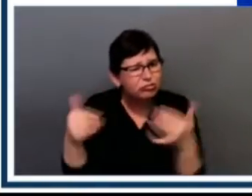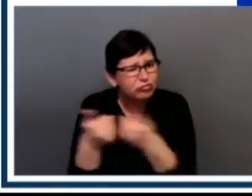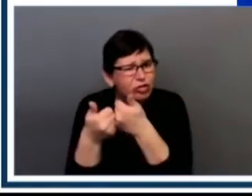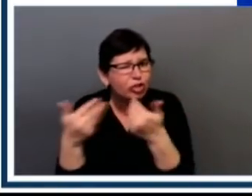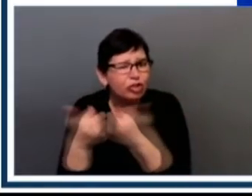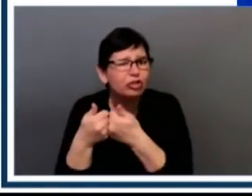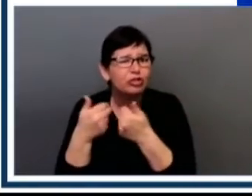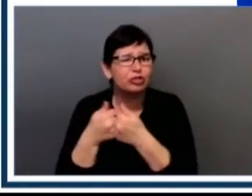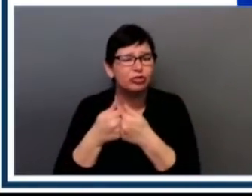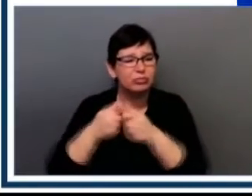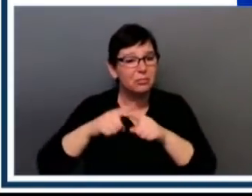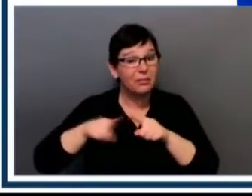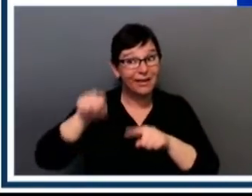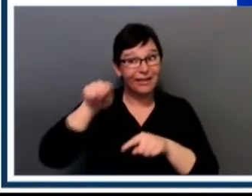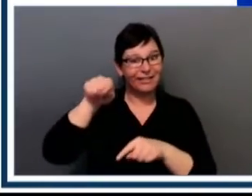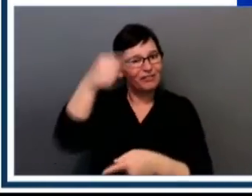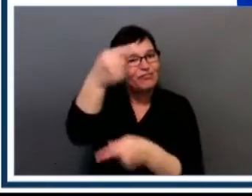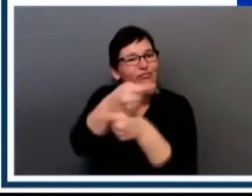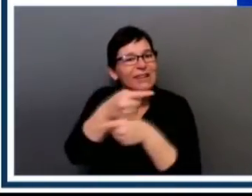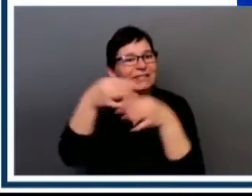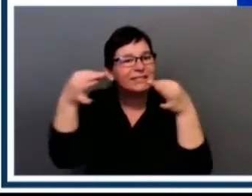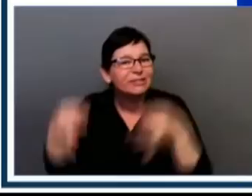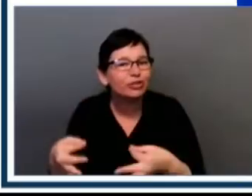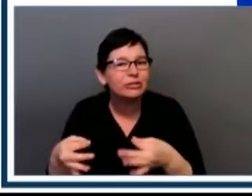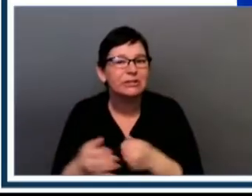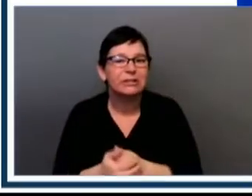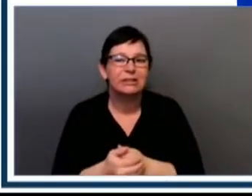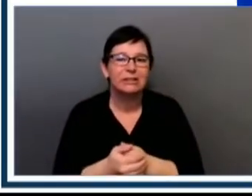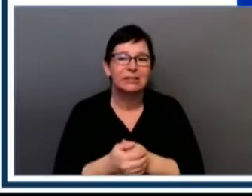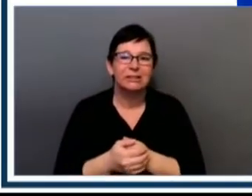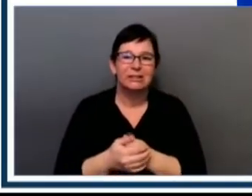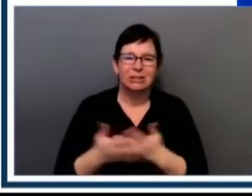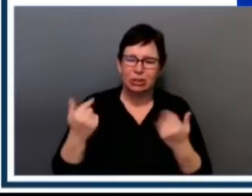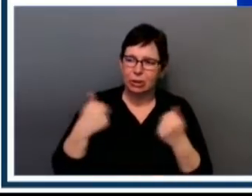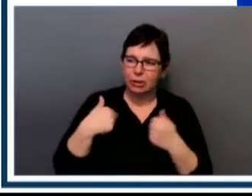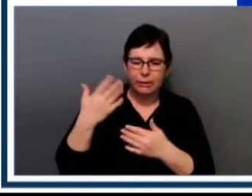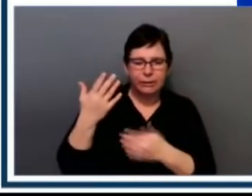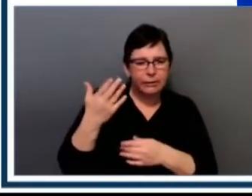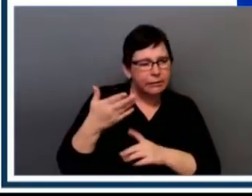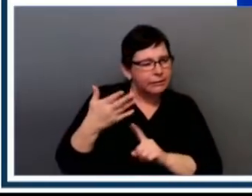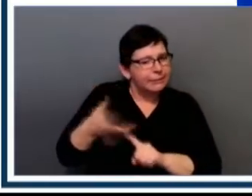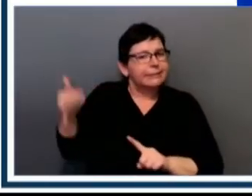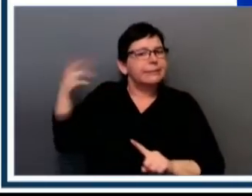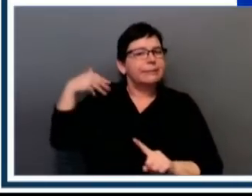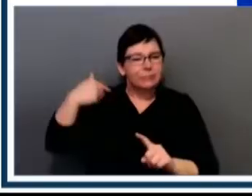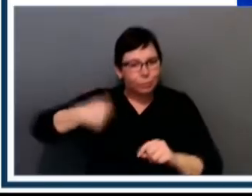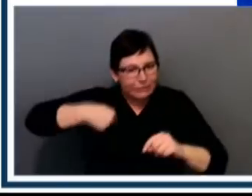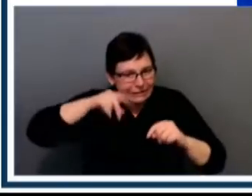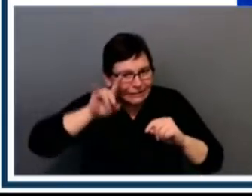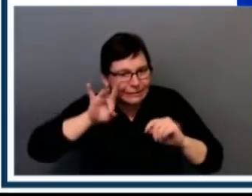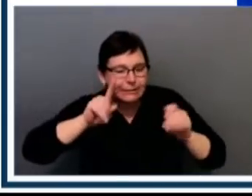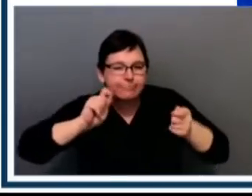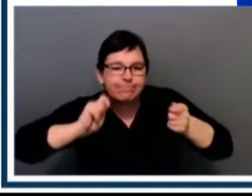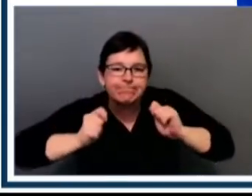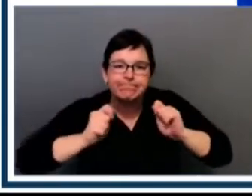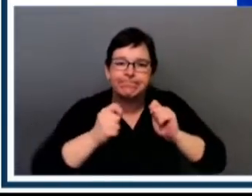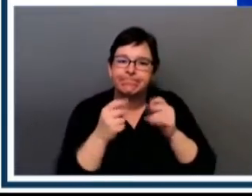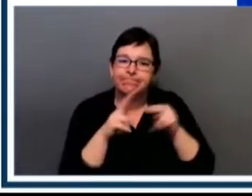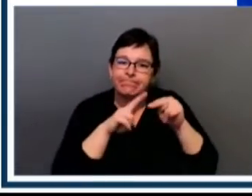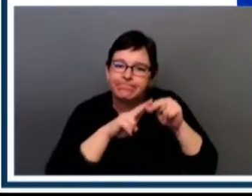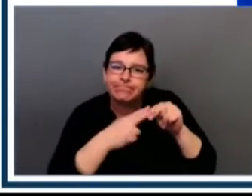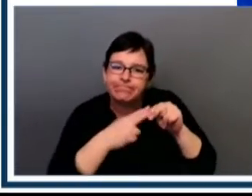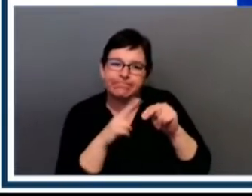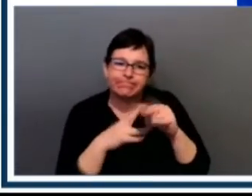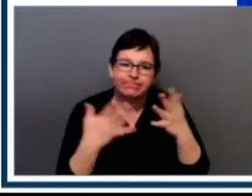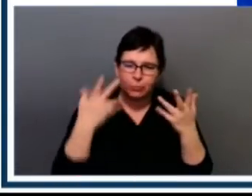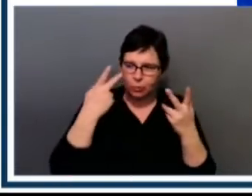this province. That's the most important factor in these decisions. Considering the emotions of people,